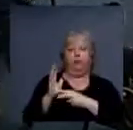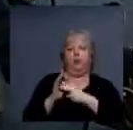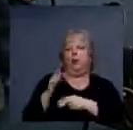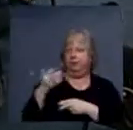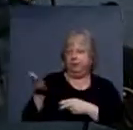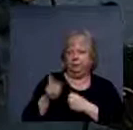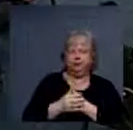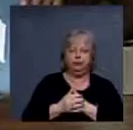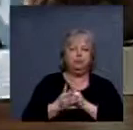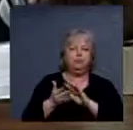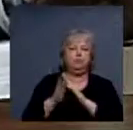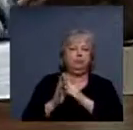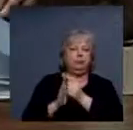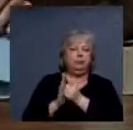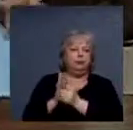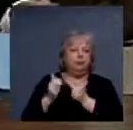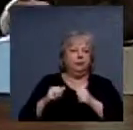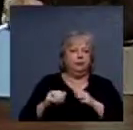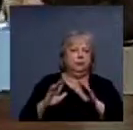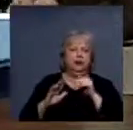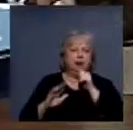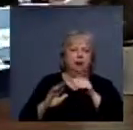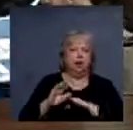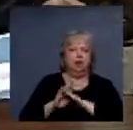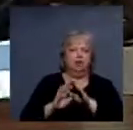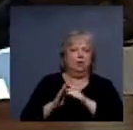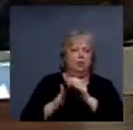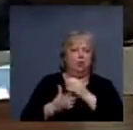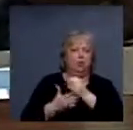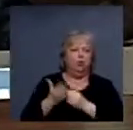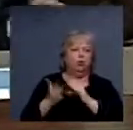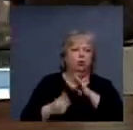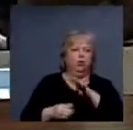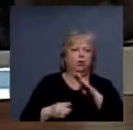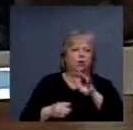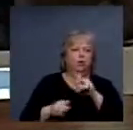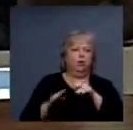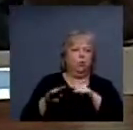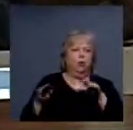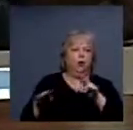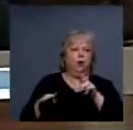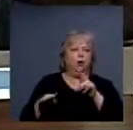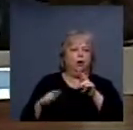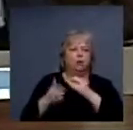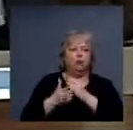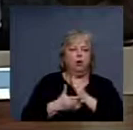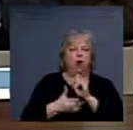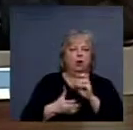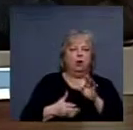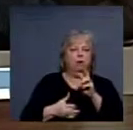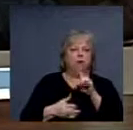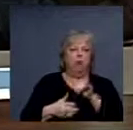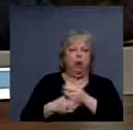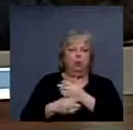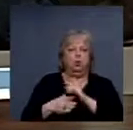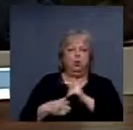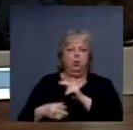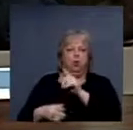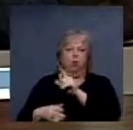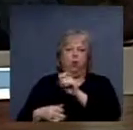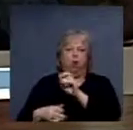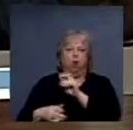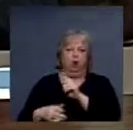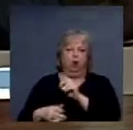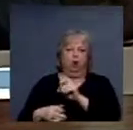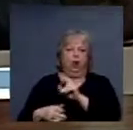reading, please. An ordinance to abandon the undeveloped portion of the 44-foot wide Rose Street right-of-way located between North Lookout Road and Kenyon